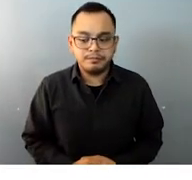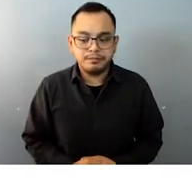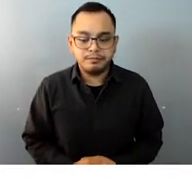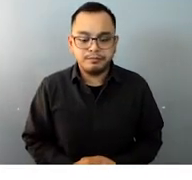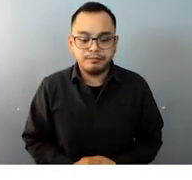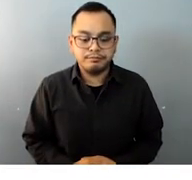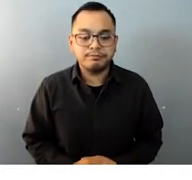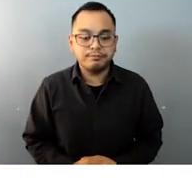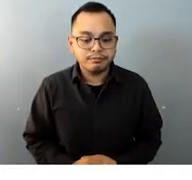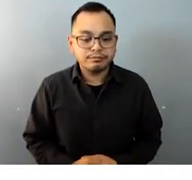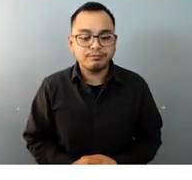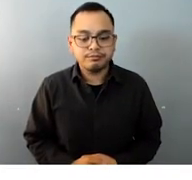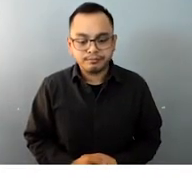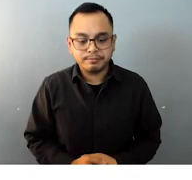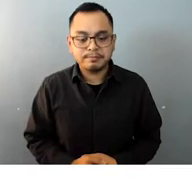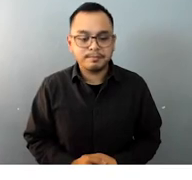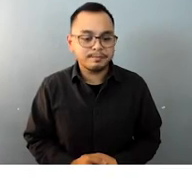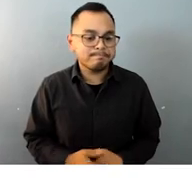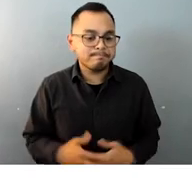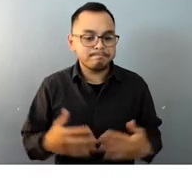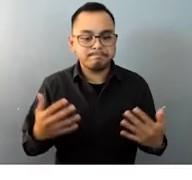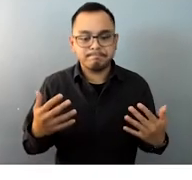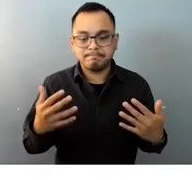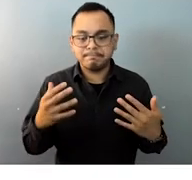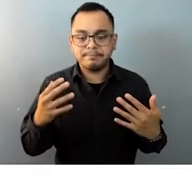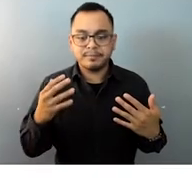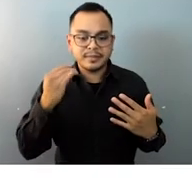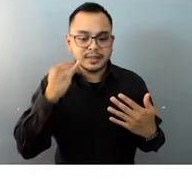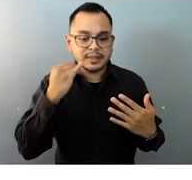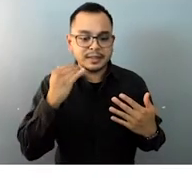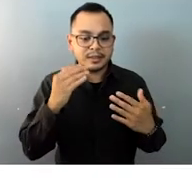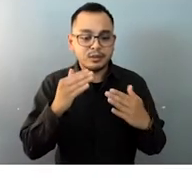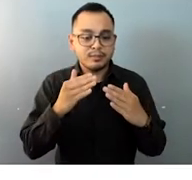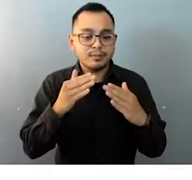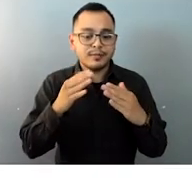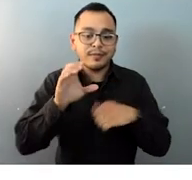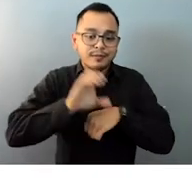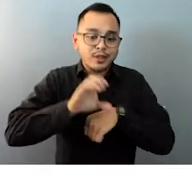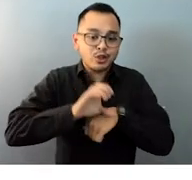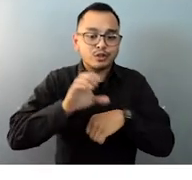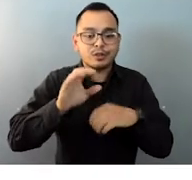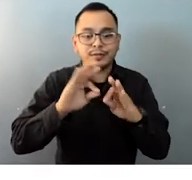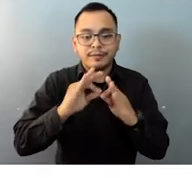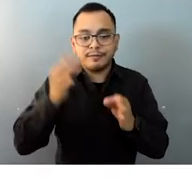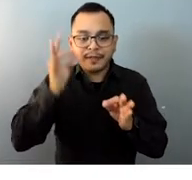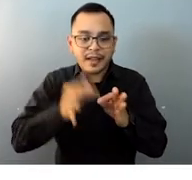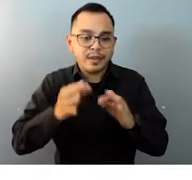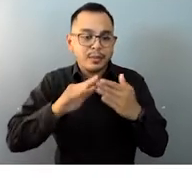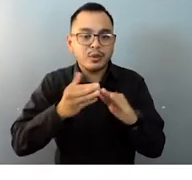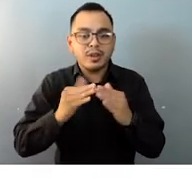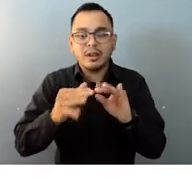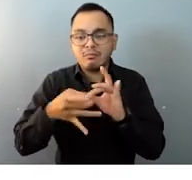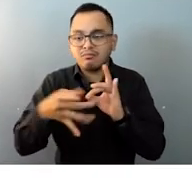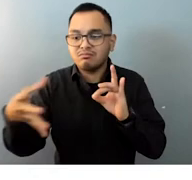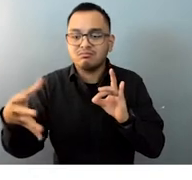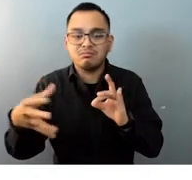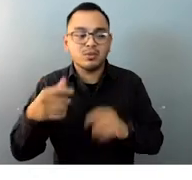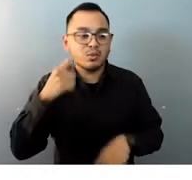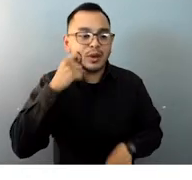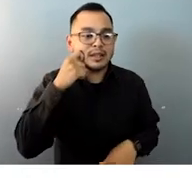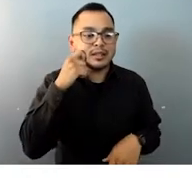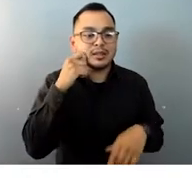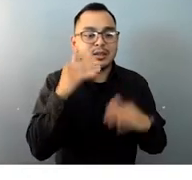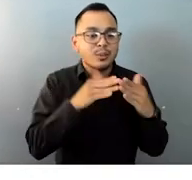answer. To lose our communities, whether there are faith communities, whether there